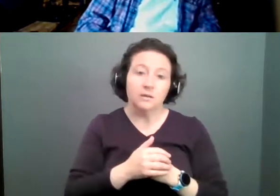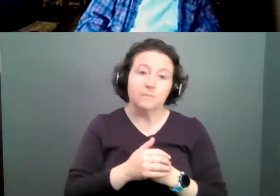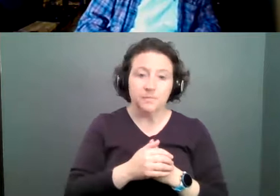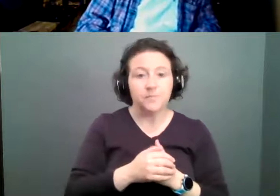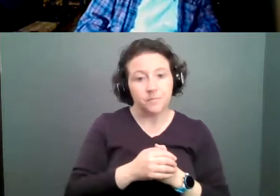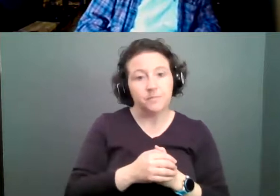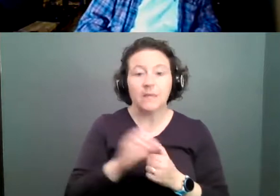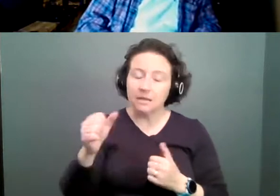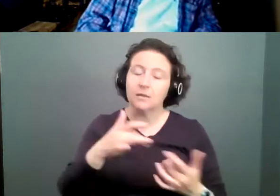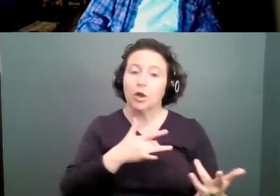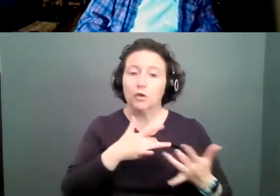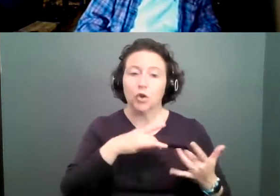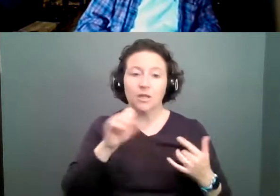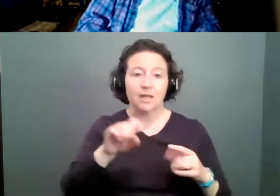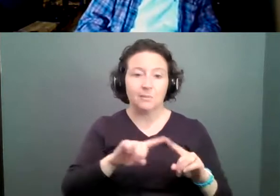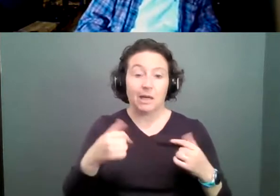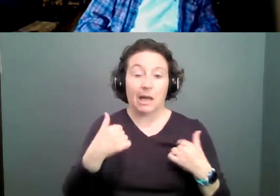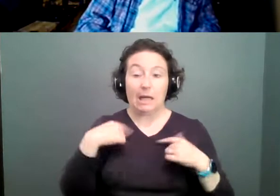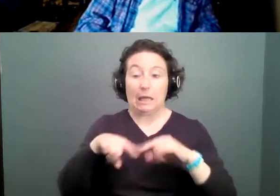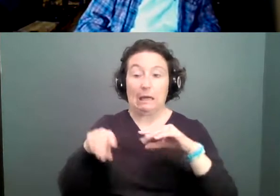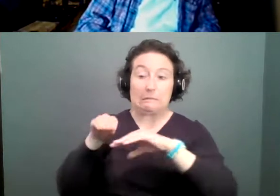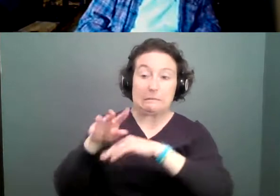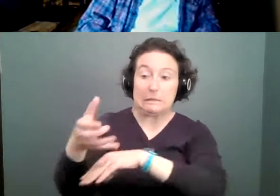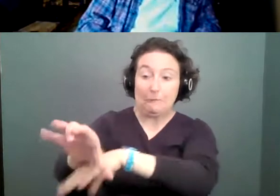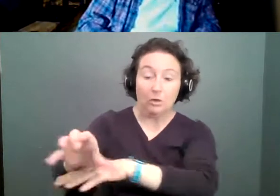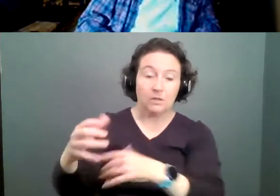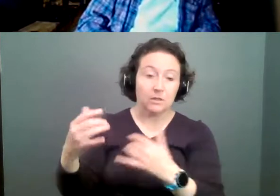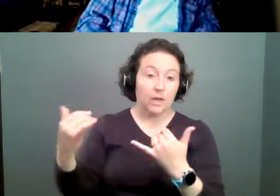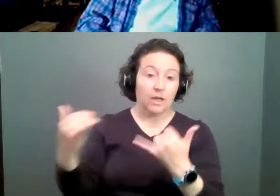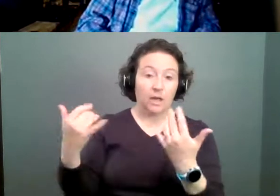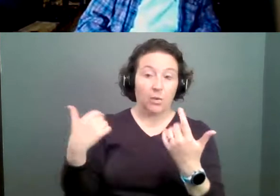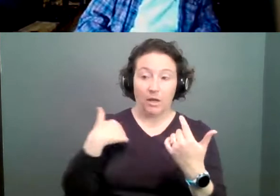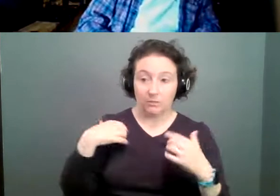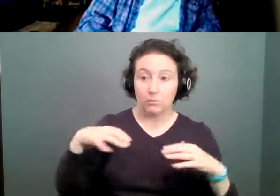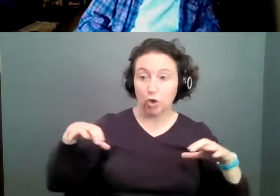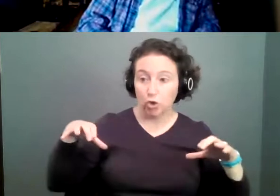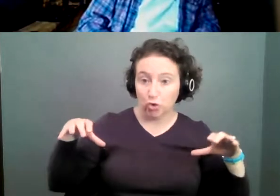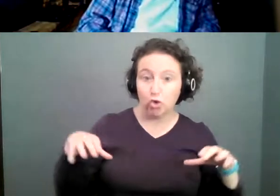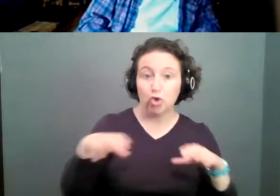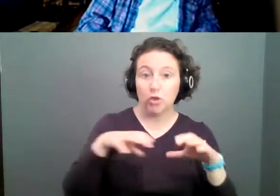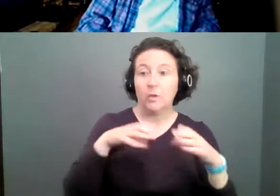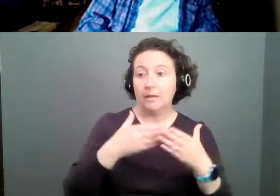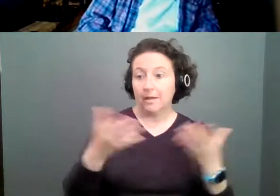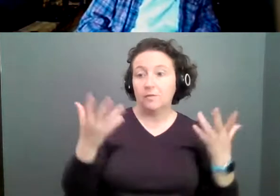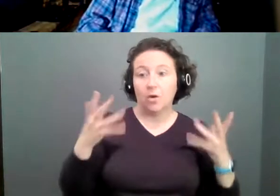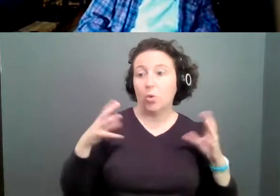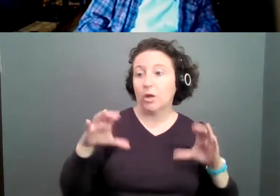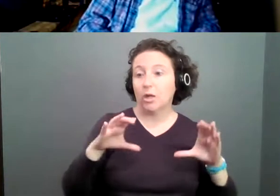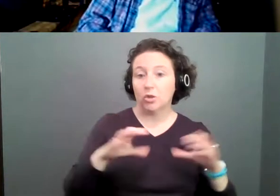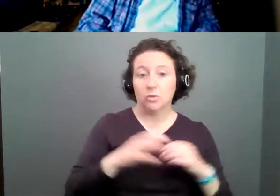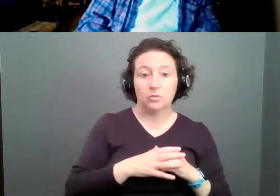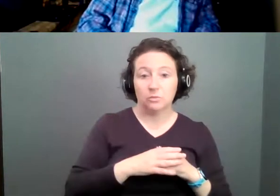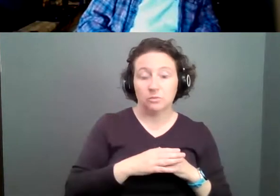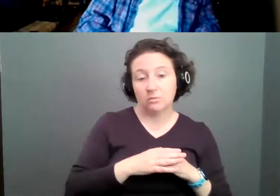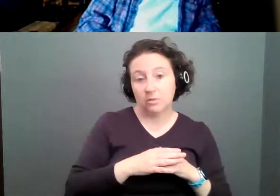It concerns me, but there's nothing I can do about it that isn't things that I would already do anyway, which is